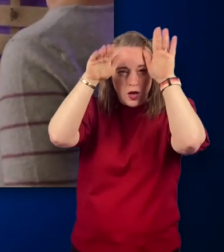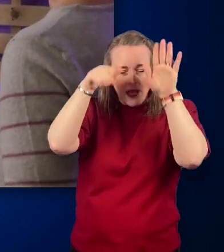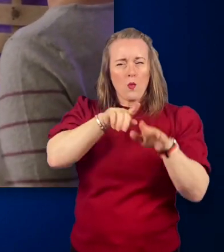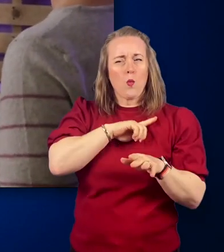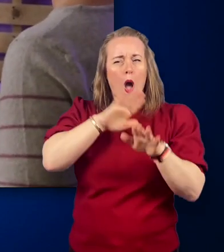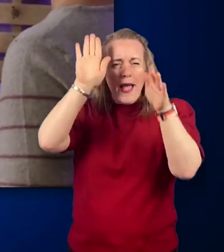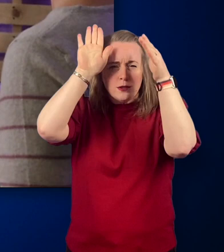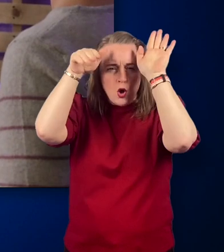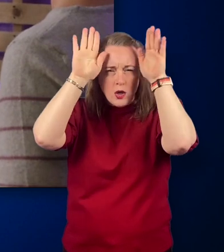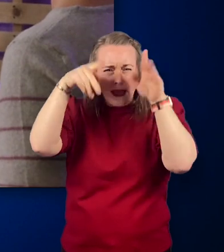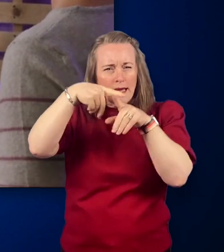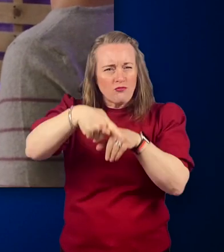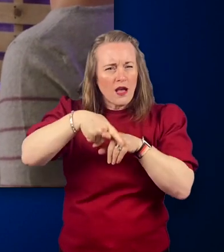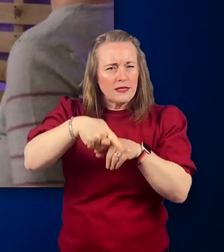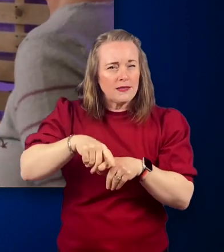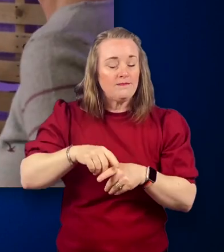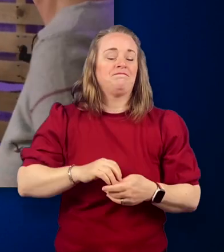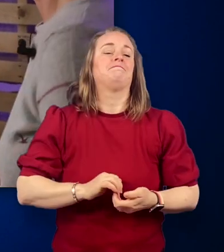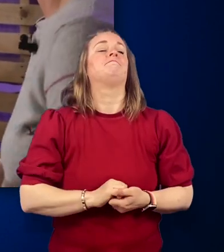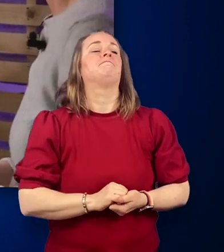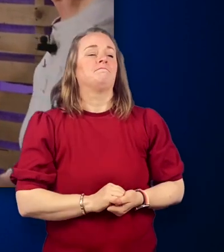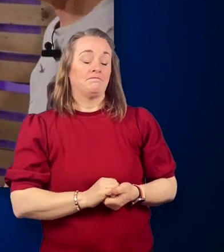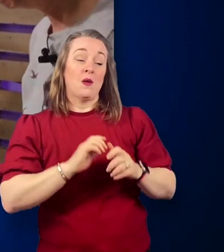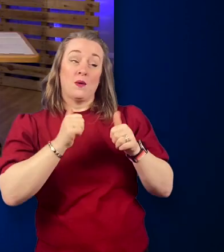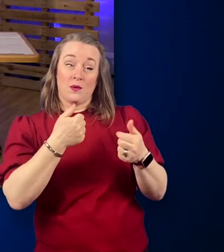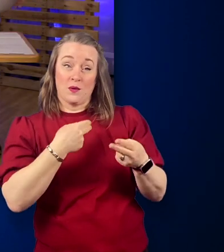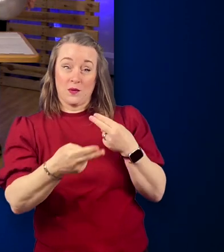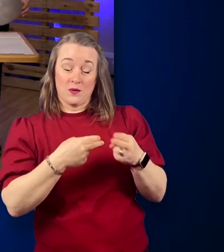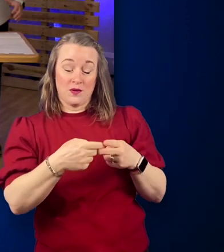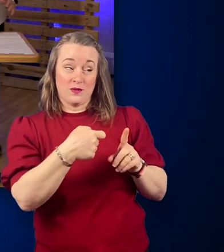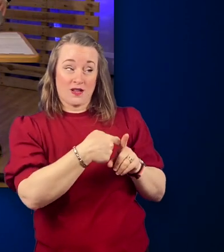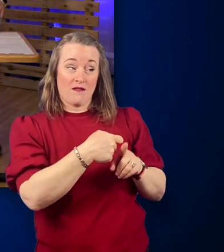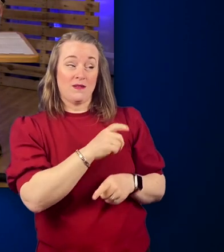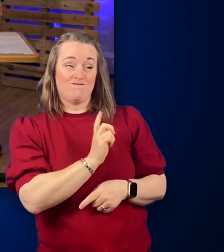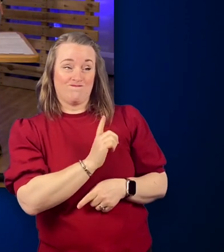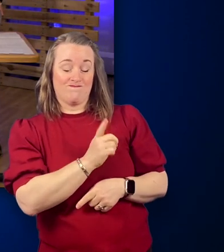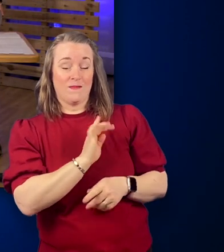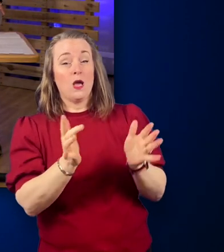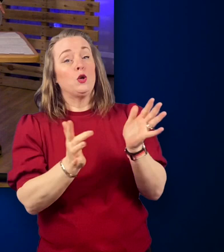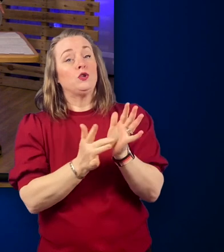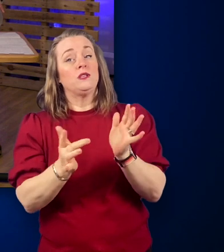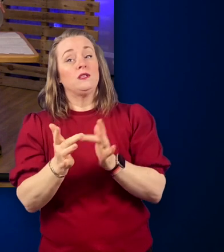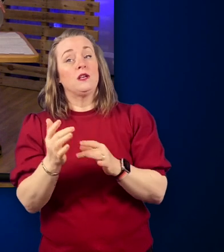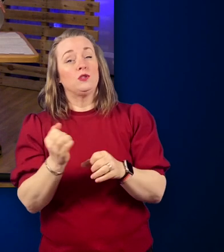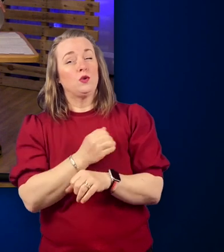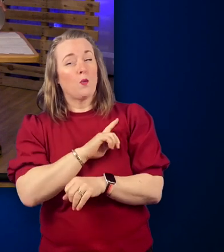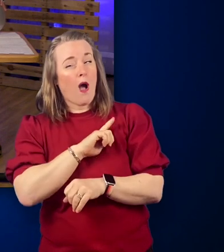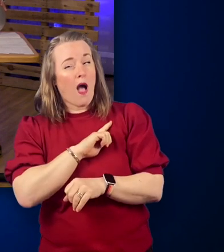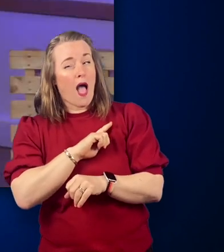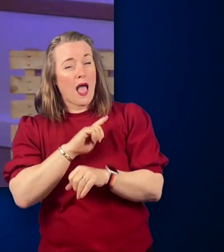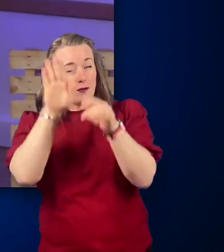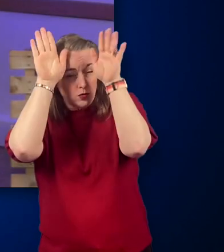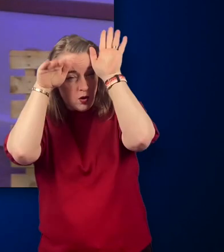he choose a donkey? Well, it's good news, Karen, because Jesus was doing it for a few reasons,